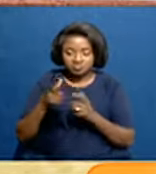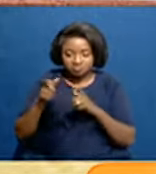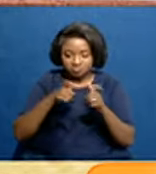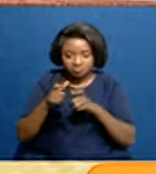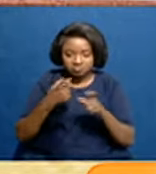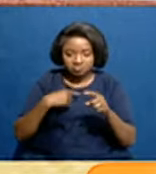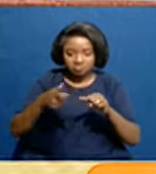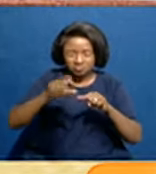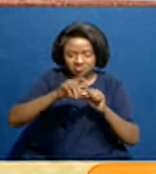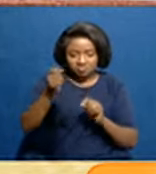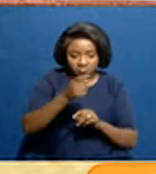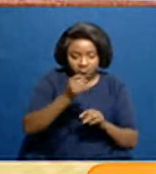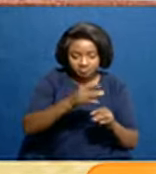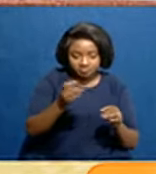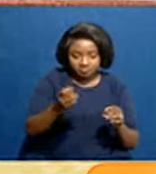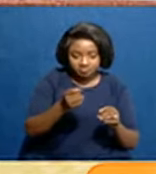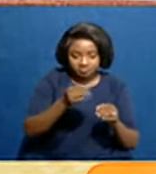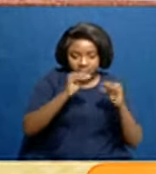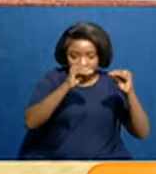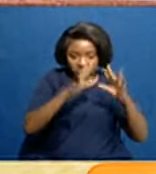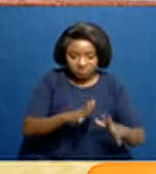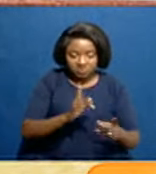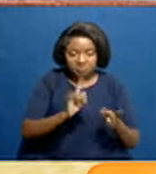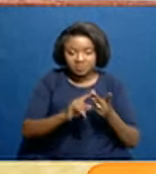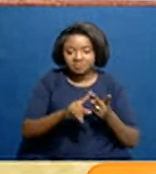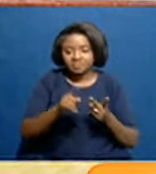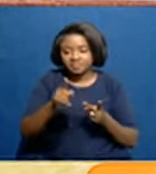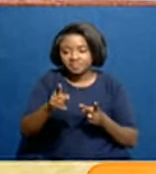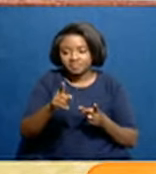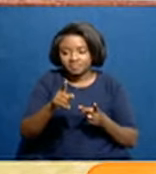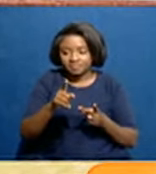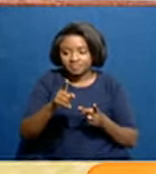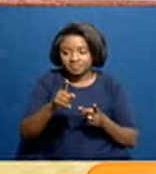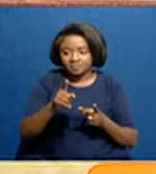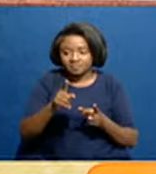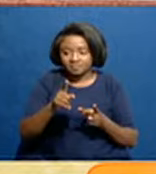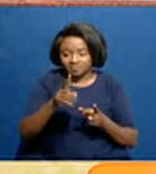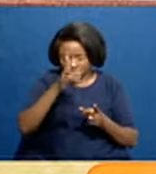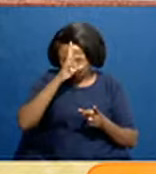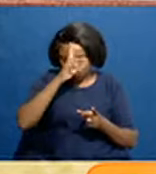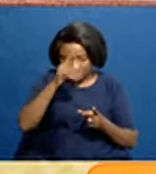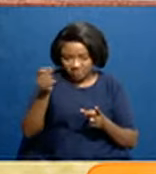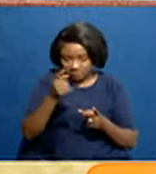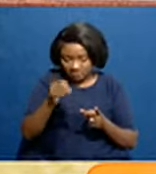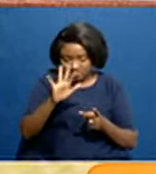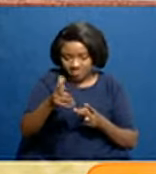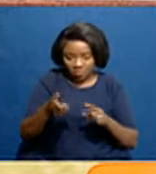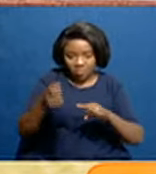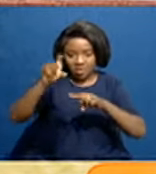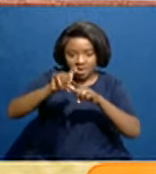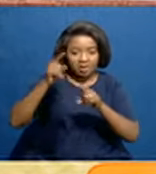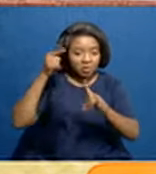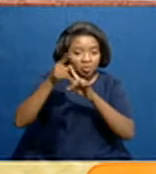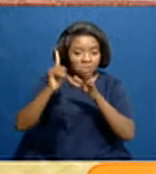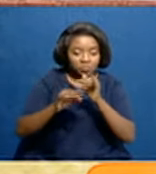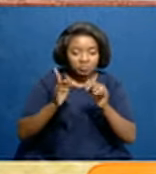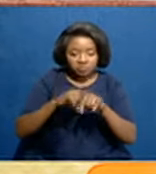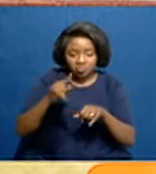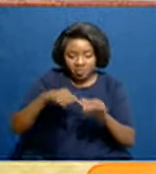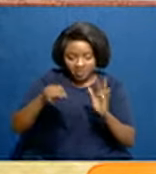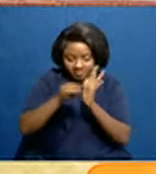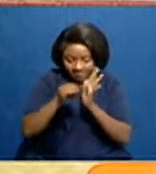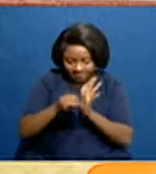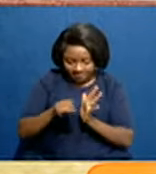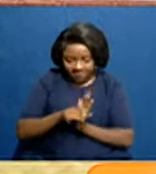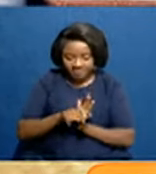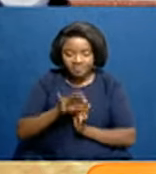increase teachers' salaries. We had to increase our discipline forces salaries so that you make sure that when you do the deduction, all right,